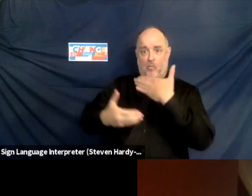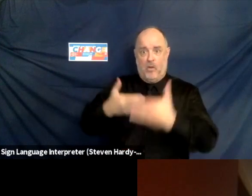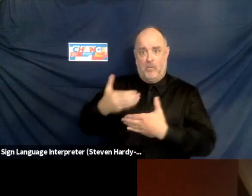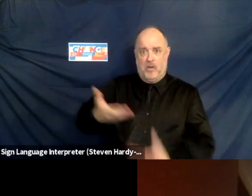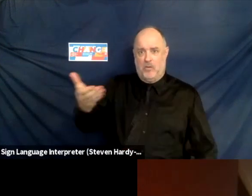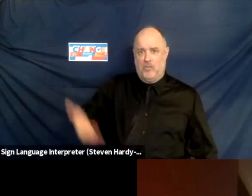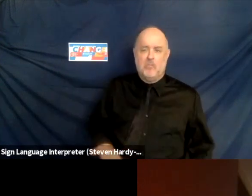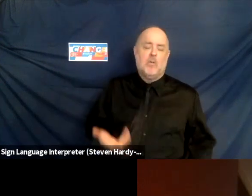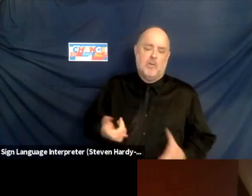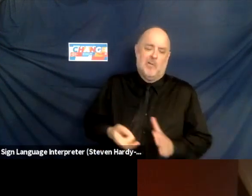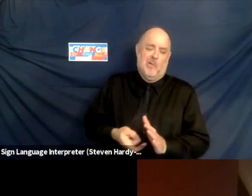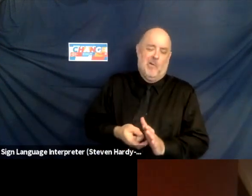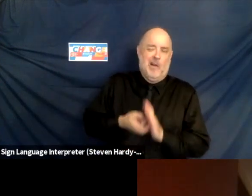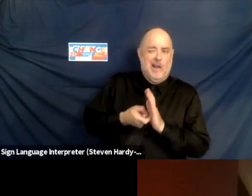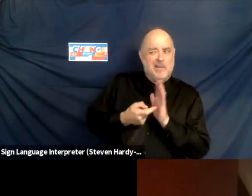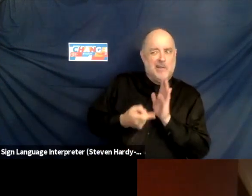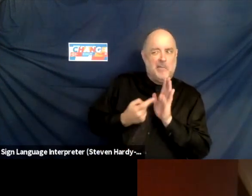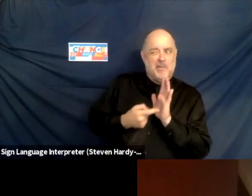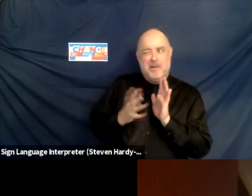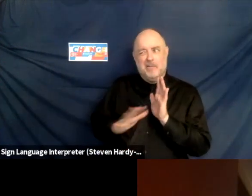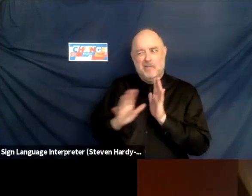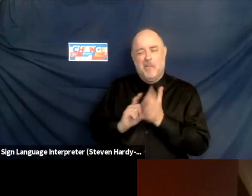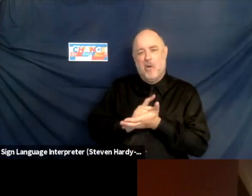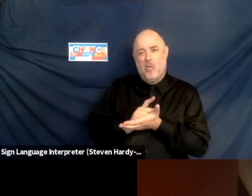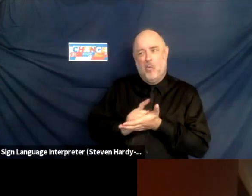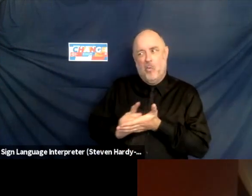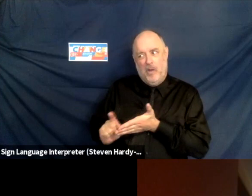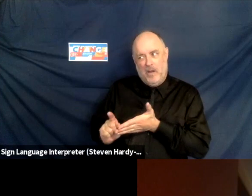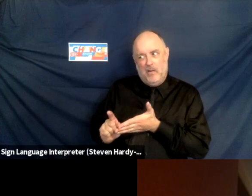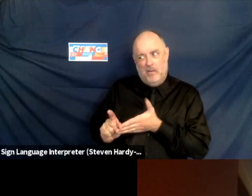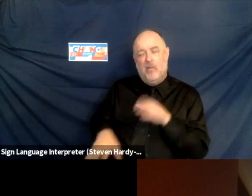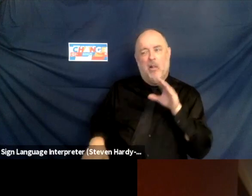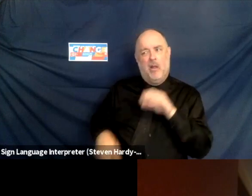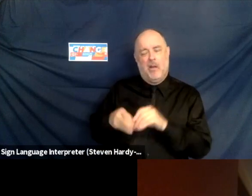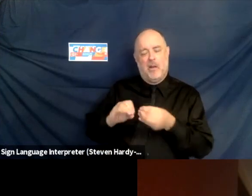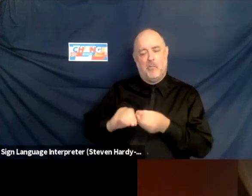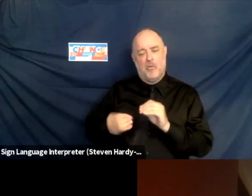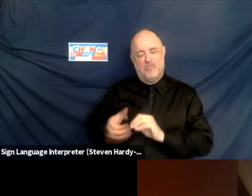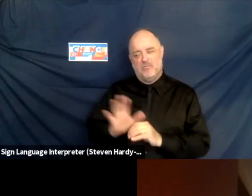it usually takes almost a week from when it gets introduced to when we get a bill number.